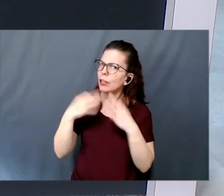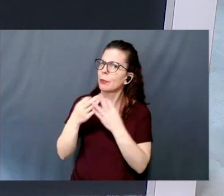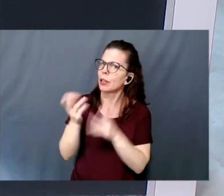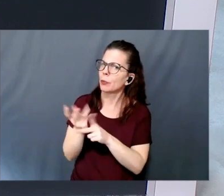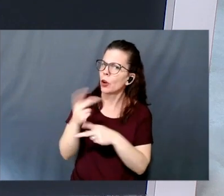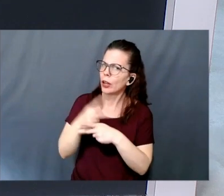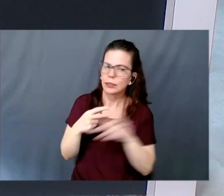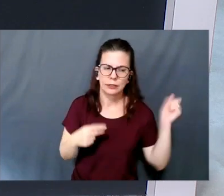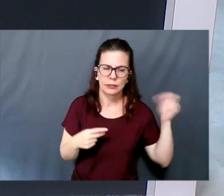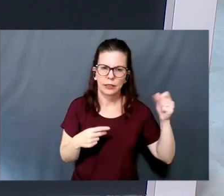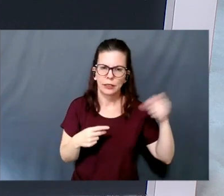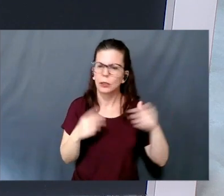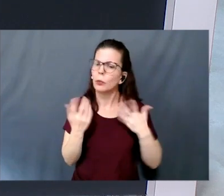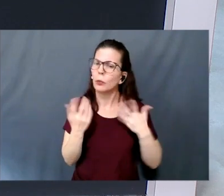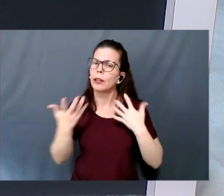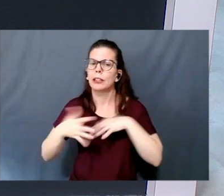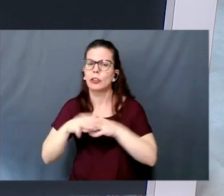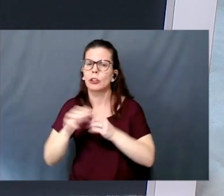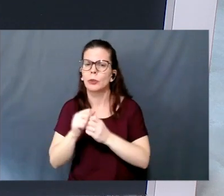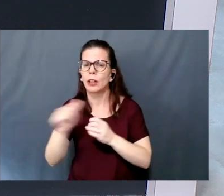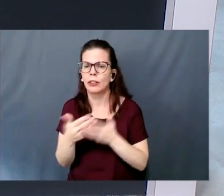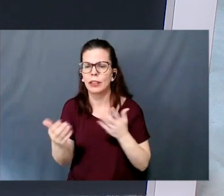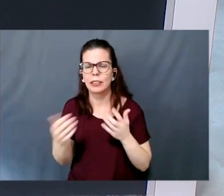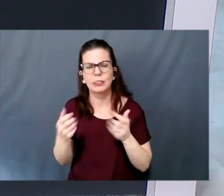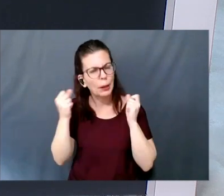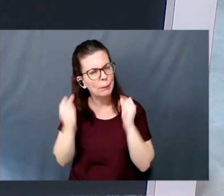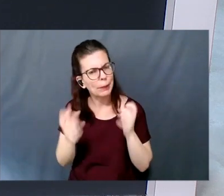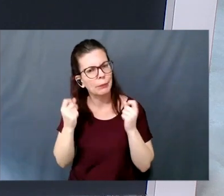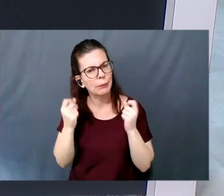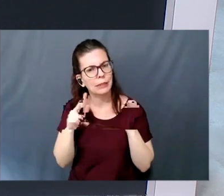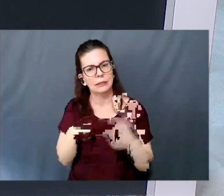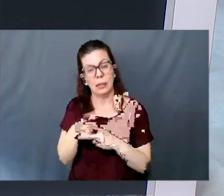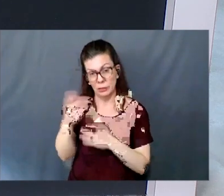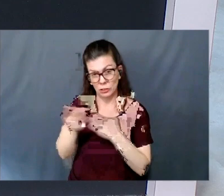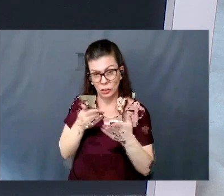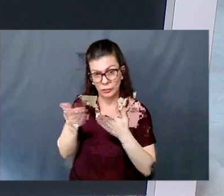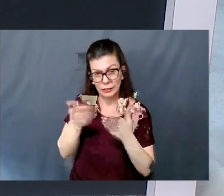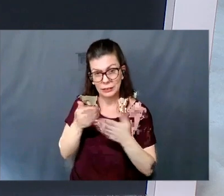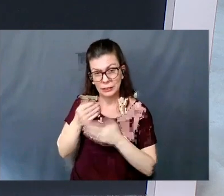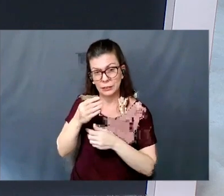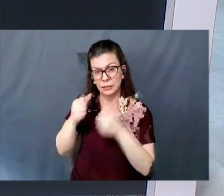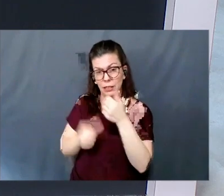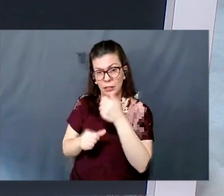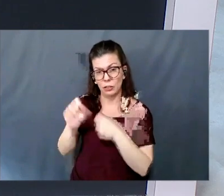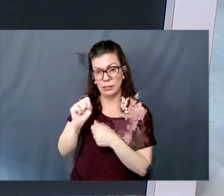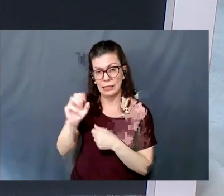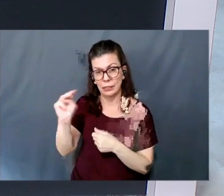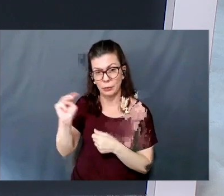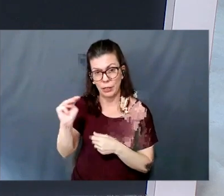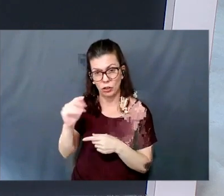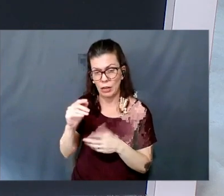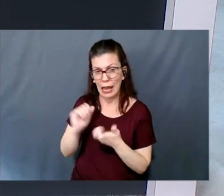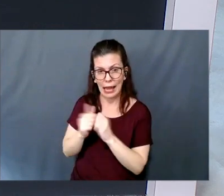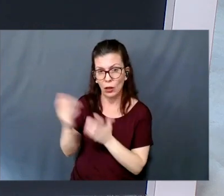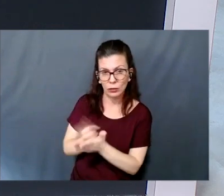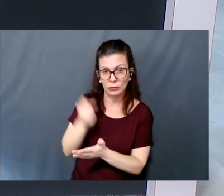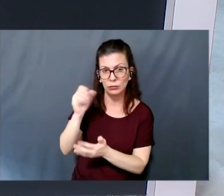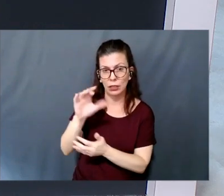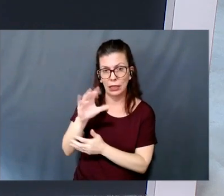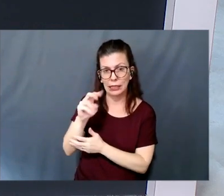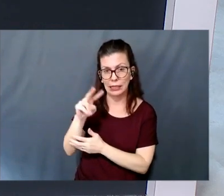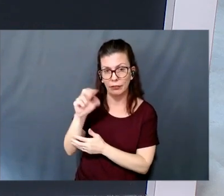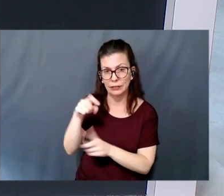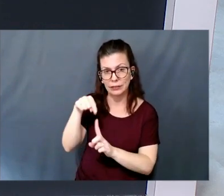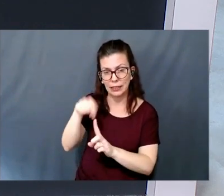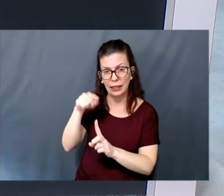there are many different type of services inside SageMaker. How can I take advantage of Canvas inside this ecosystem? Yeah,